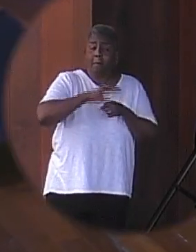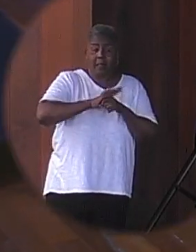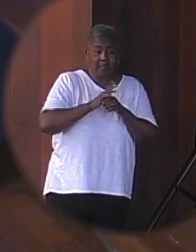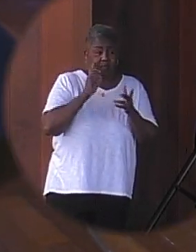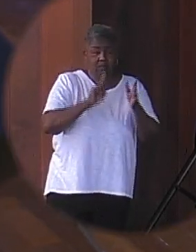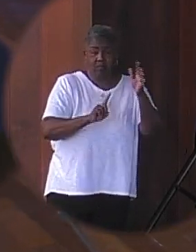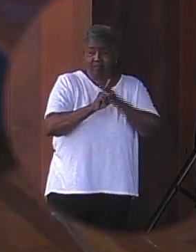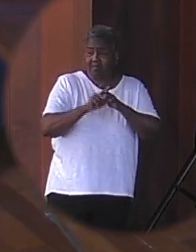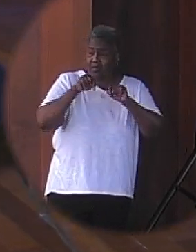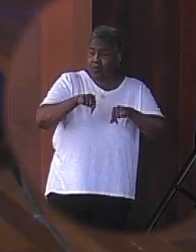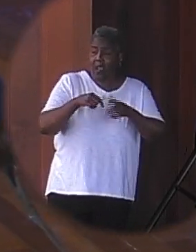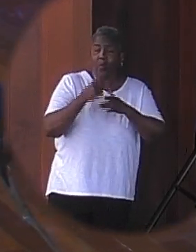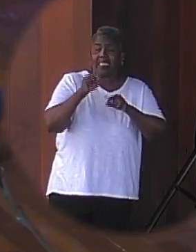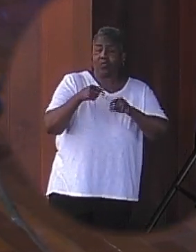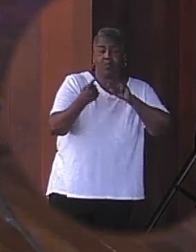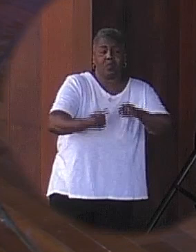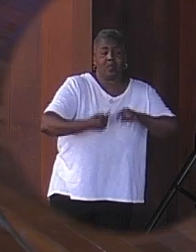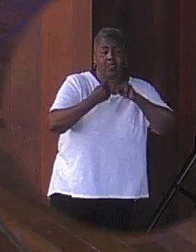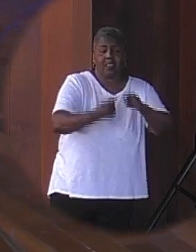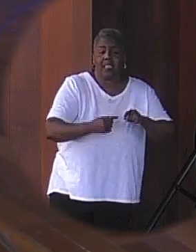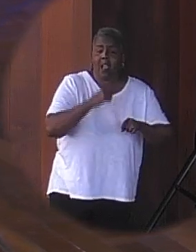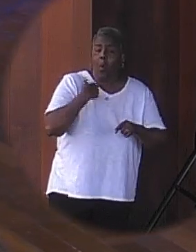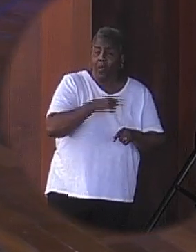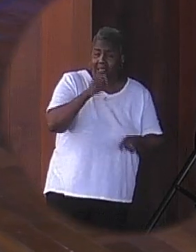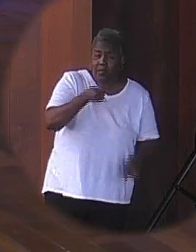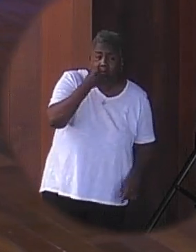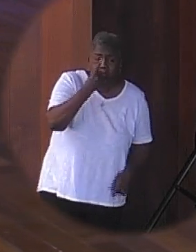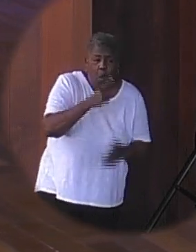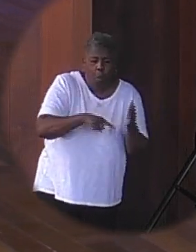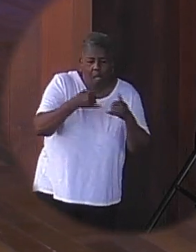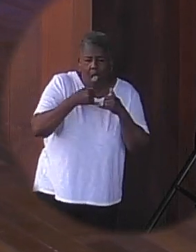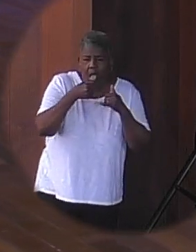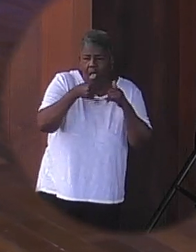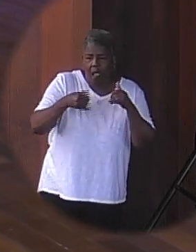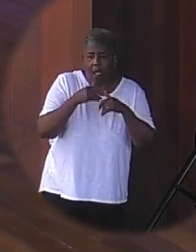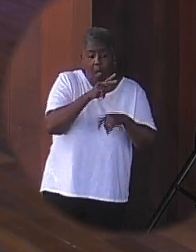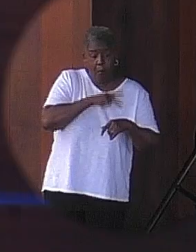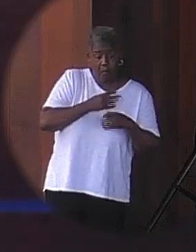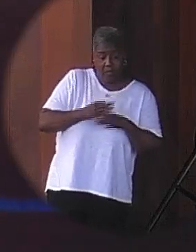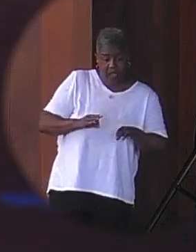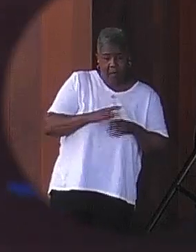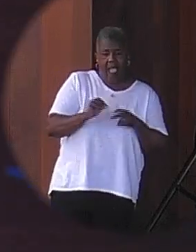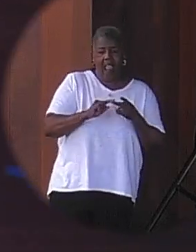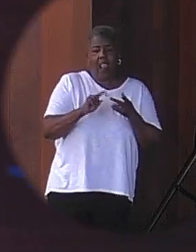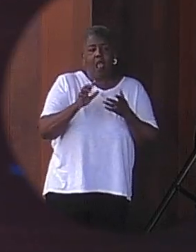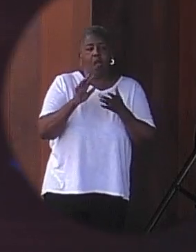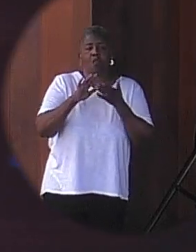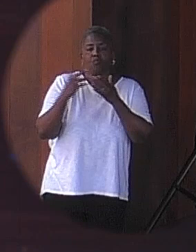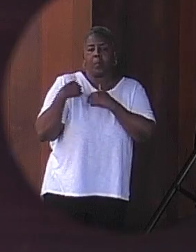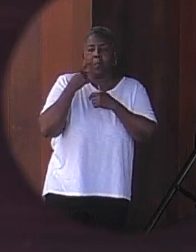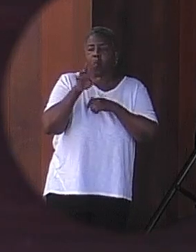to our forefront that we must wrestle with is not only an understanding of where that line is between personal freedom and communal